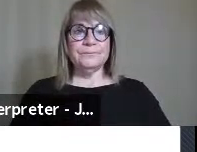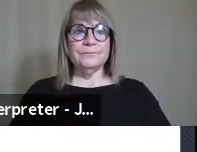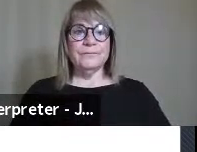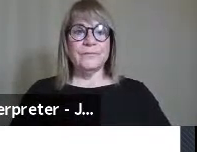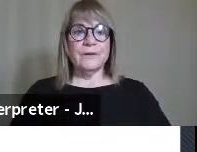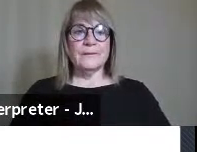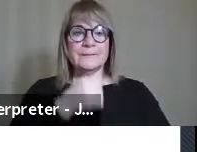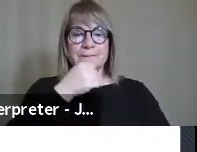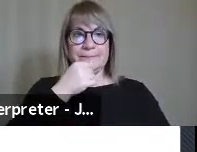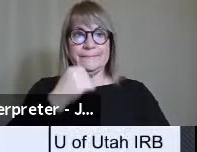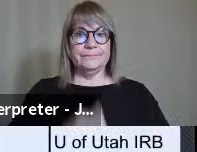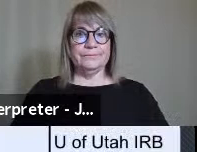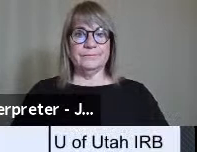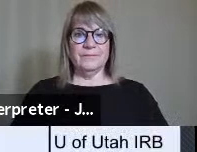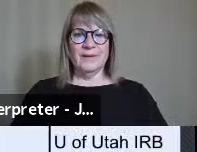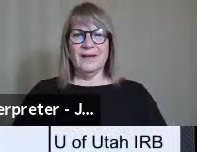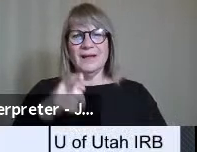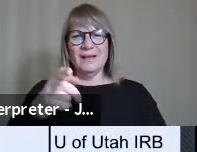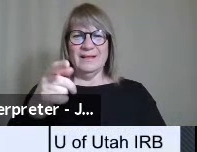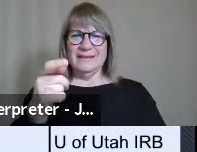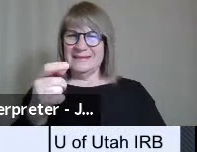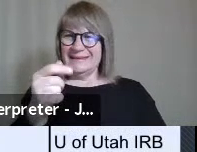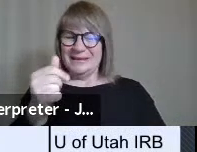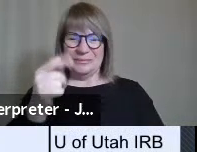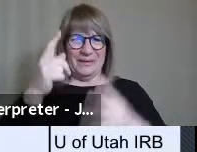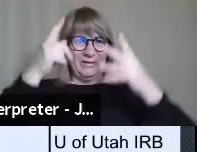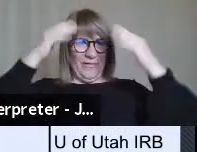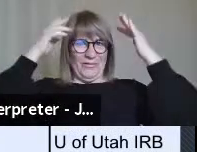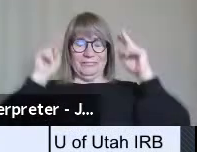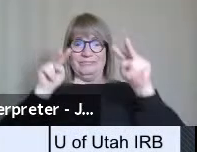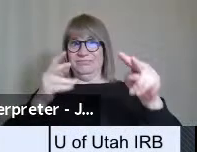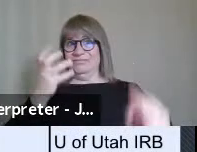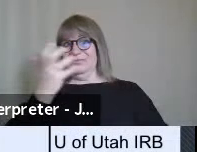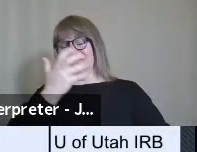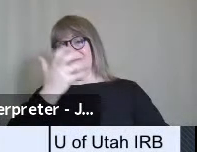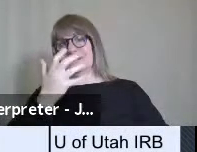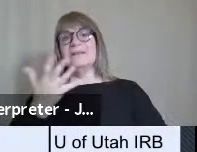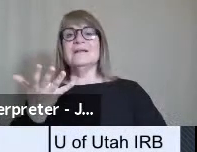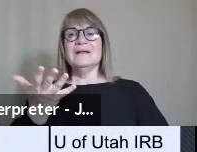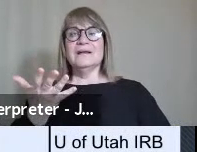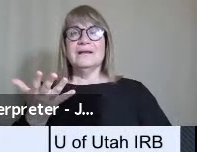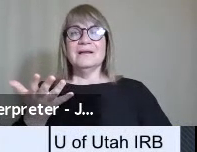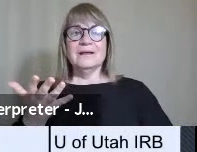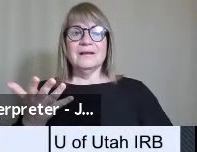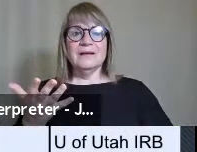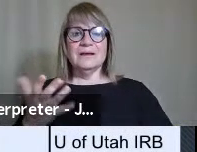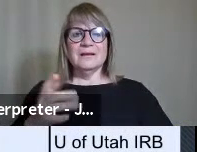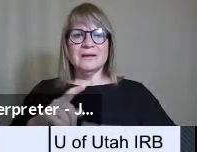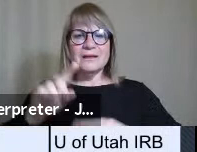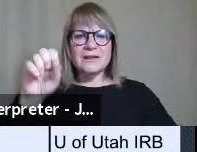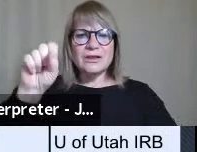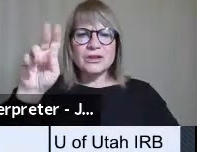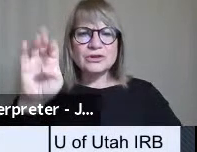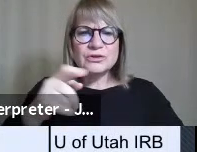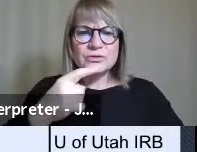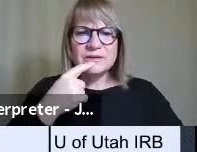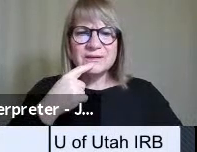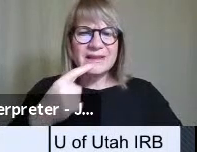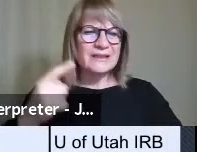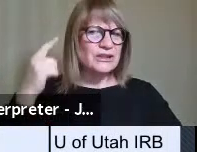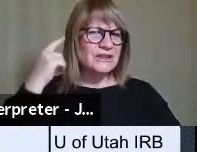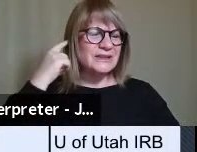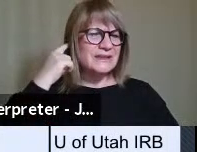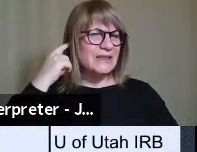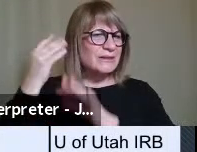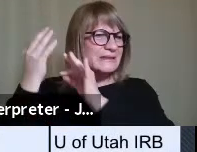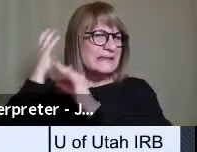um this is a little bit of an overwhelming slide but i'm going to oh sue says that she's getting feedback um i can